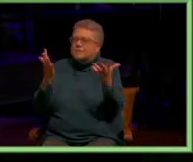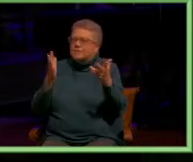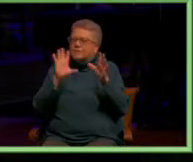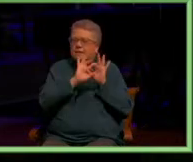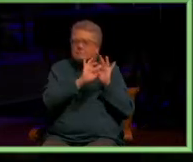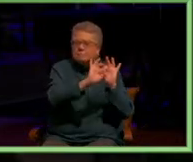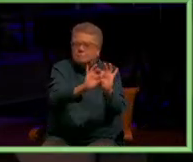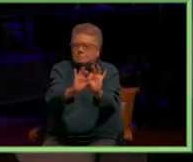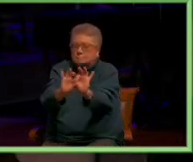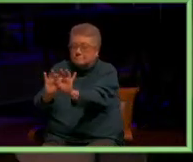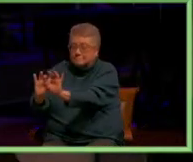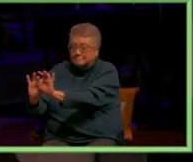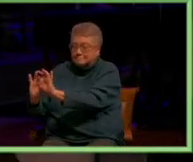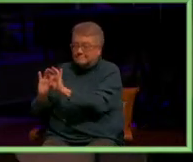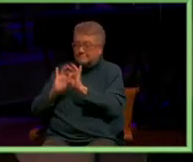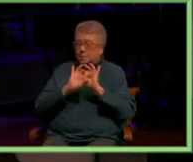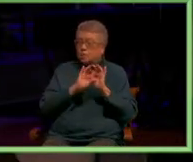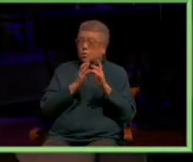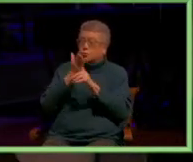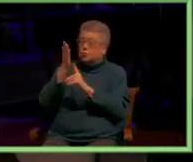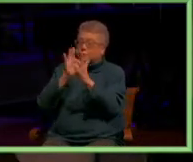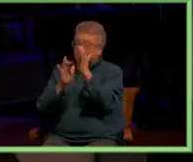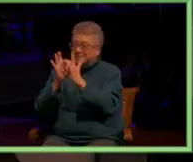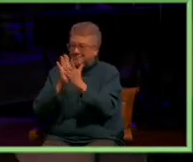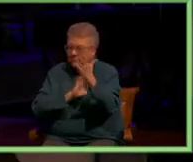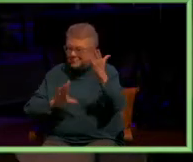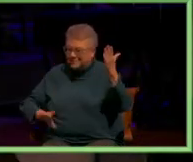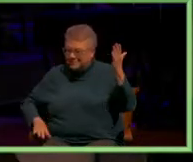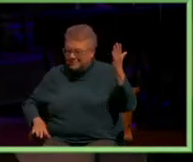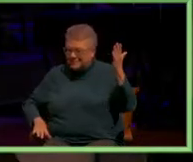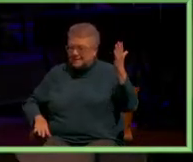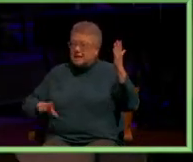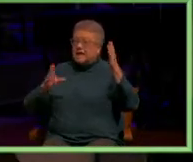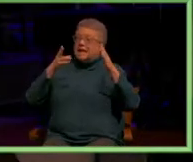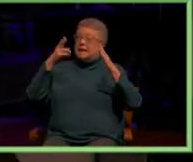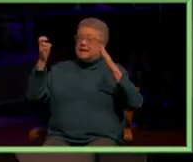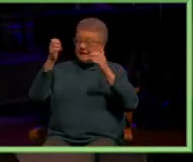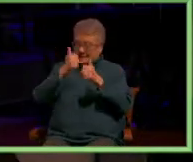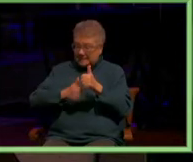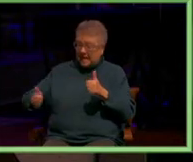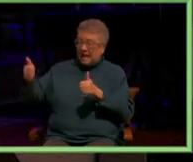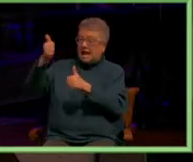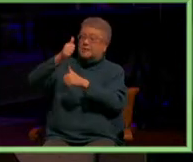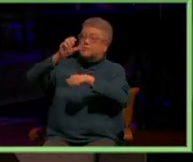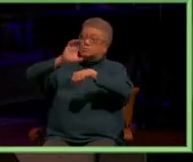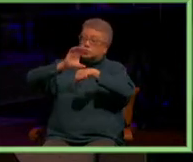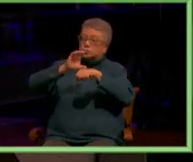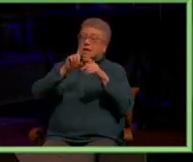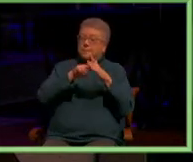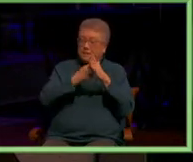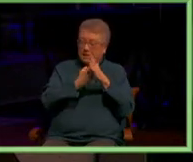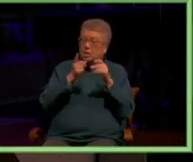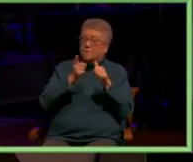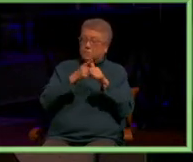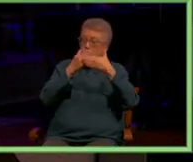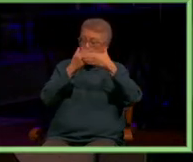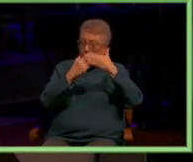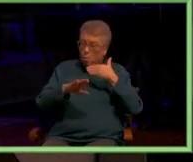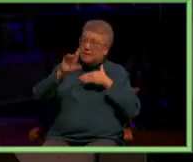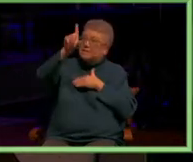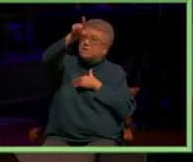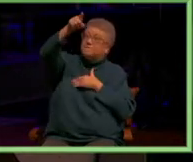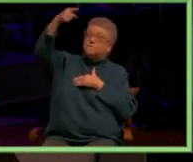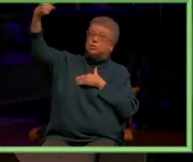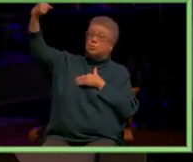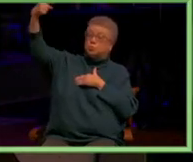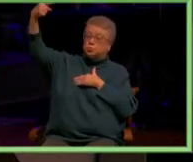together. Can I prove it? Yes. Look at verse 18. And he is the head of the body, the church. He is the beginning of the firstborn from the dead,